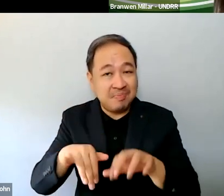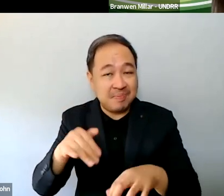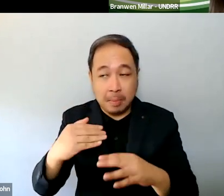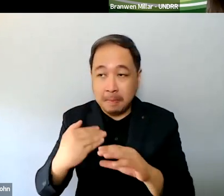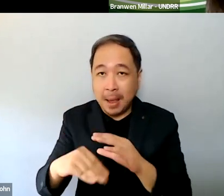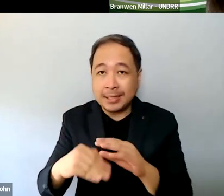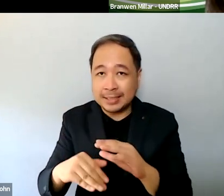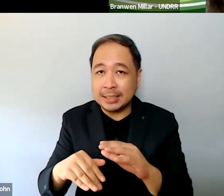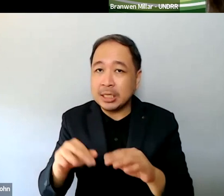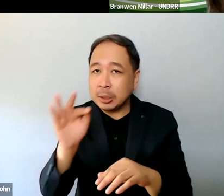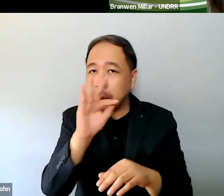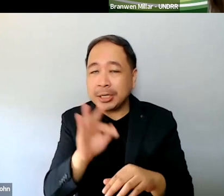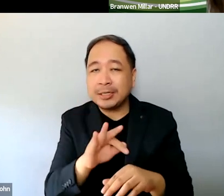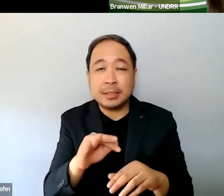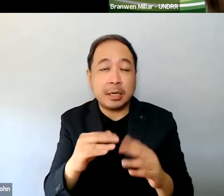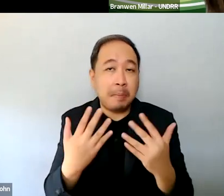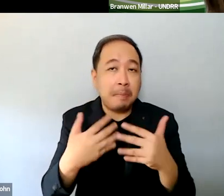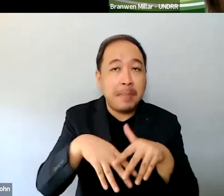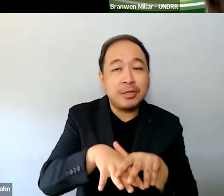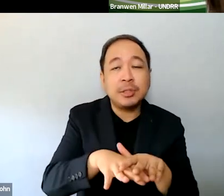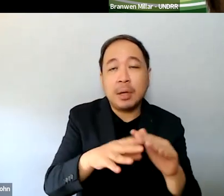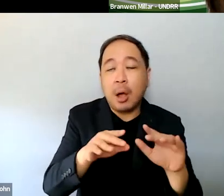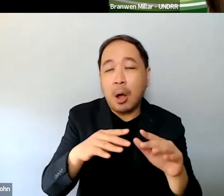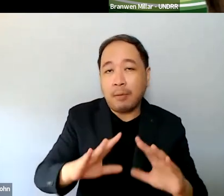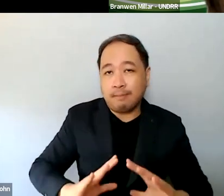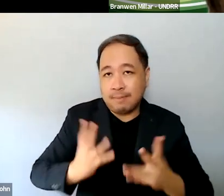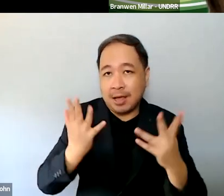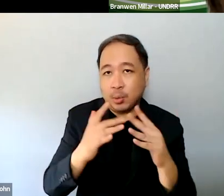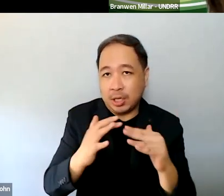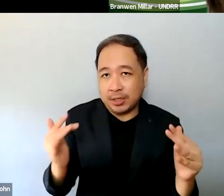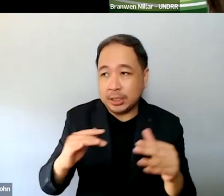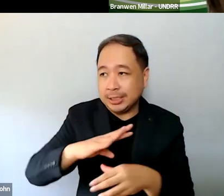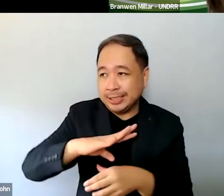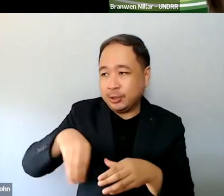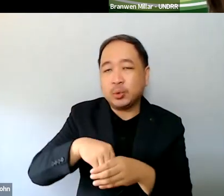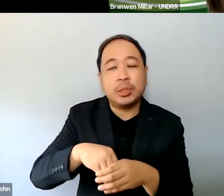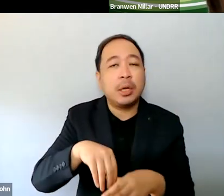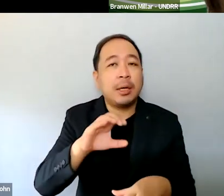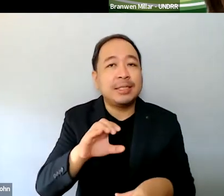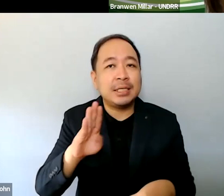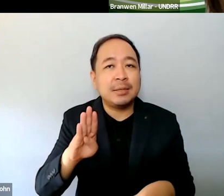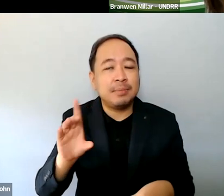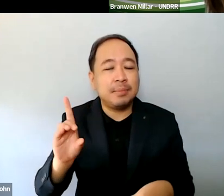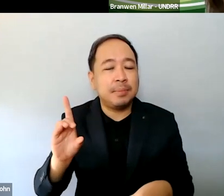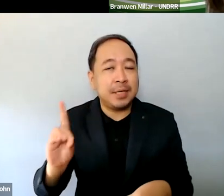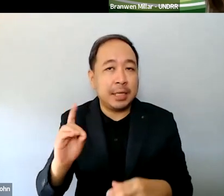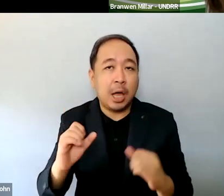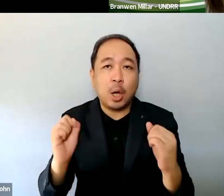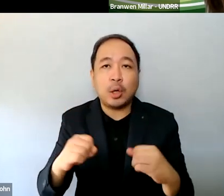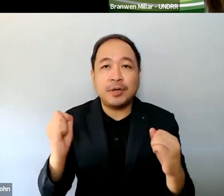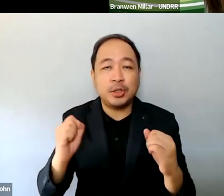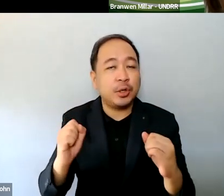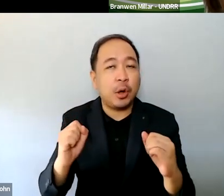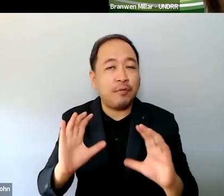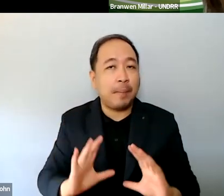biodiversity in production sectors, which is being discussed under the CBD, the Convention on Biological Diversity's